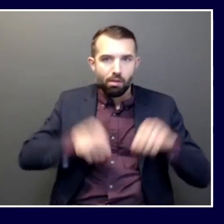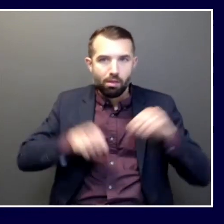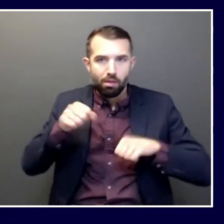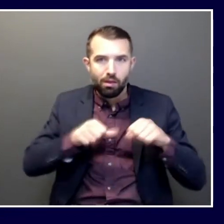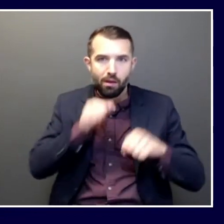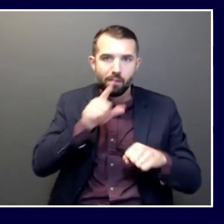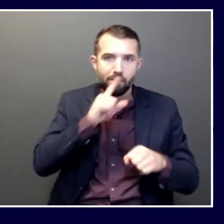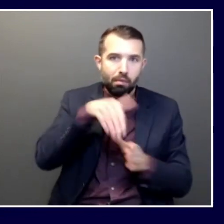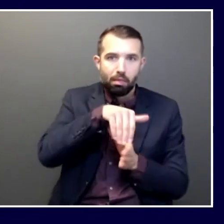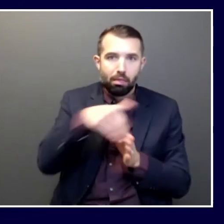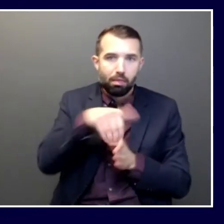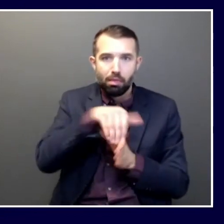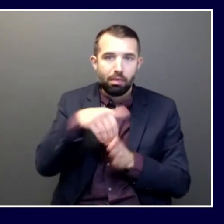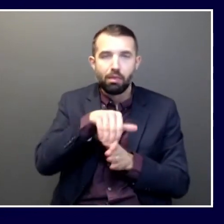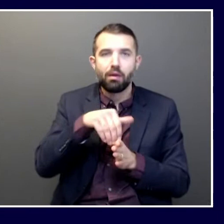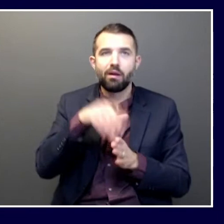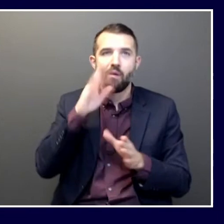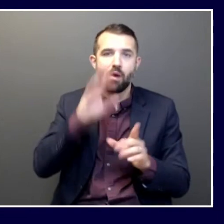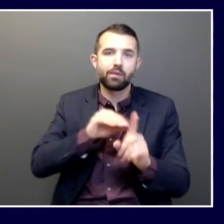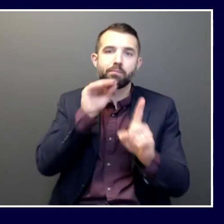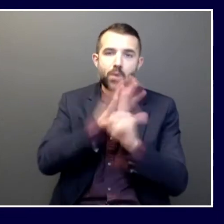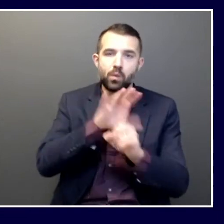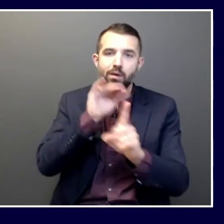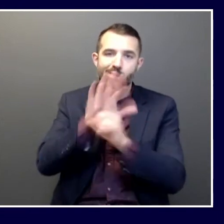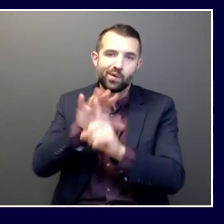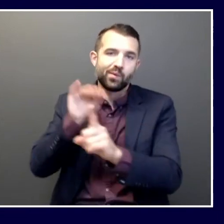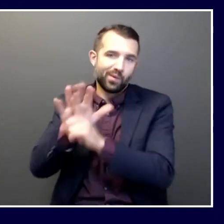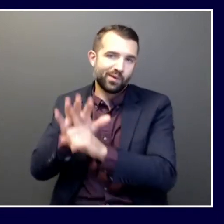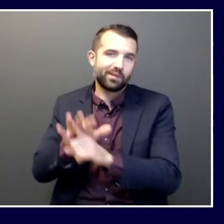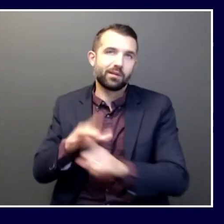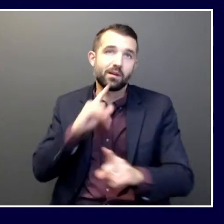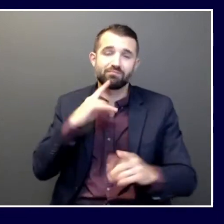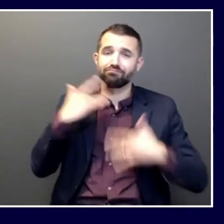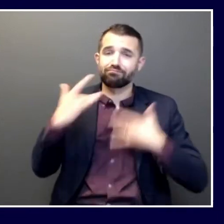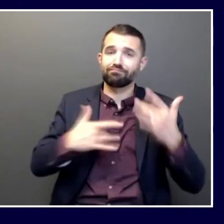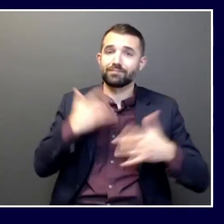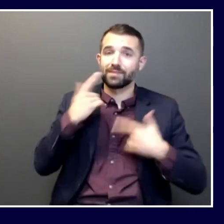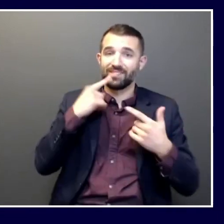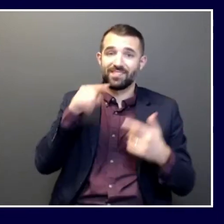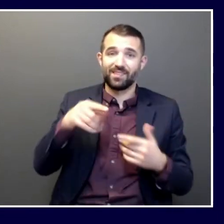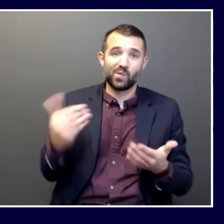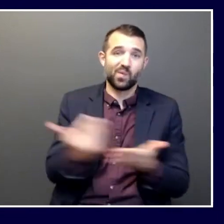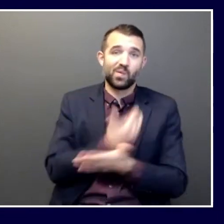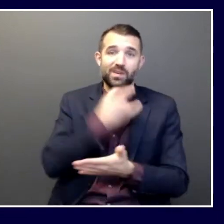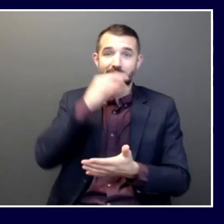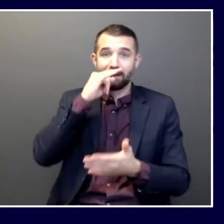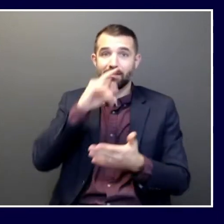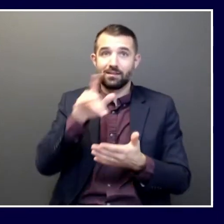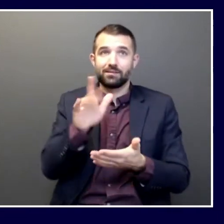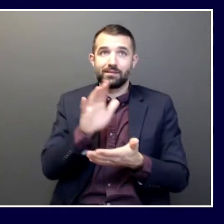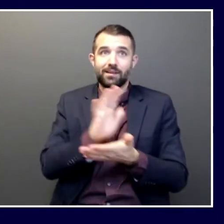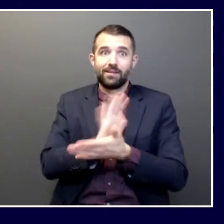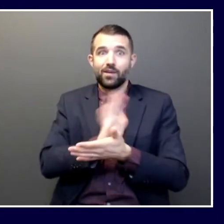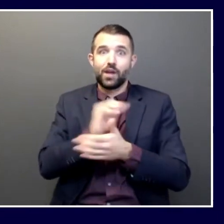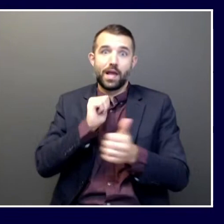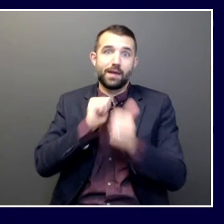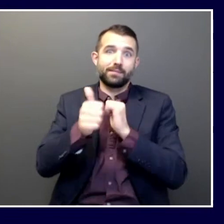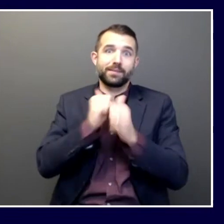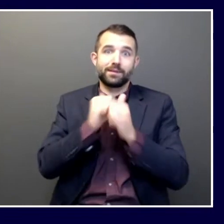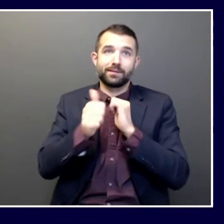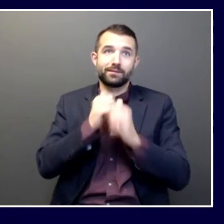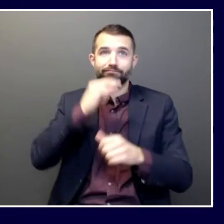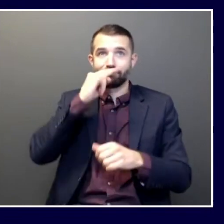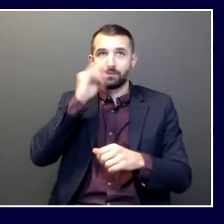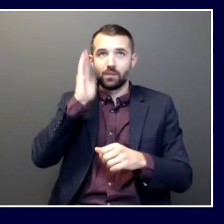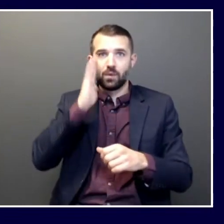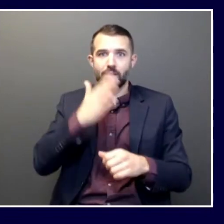kids vaccinated. That's part of the reason why we're very excited about this kids video contest, because we think kids may be the best messengers